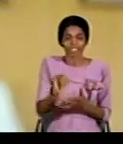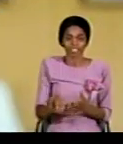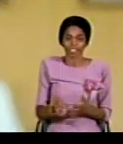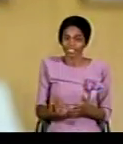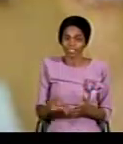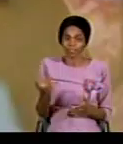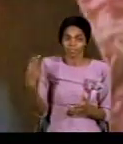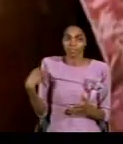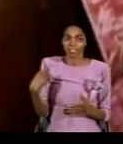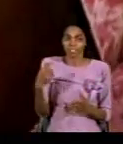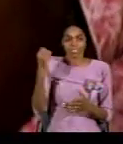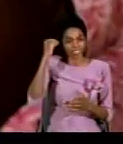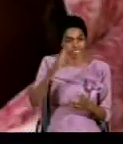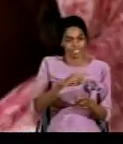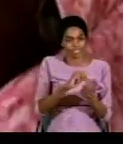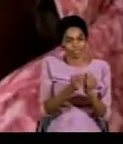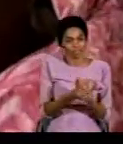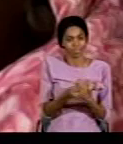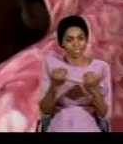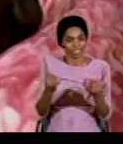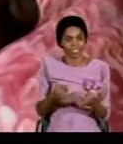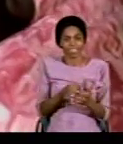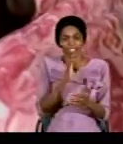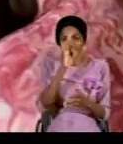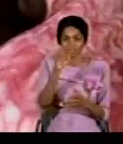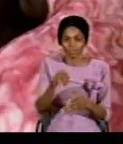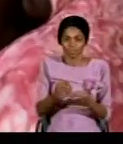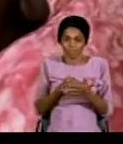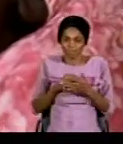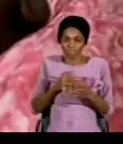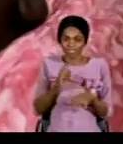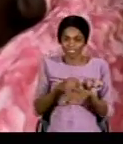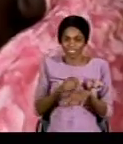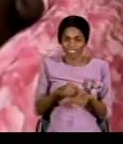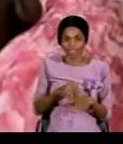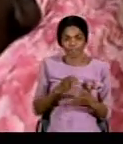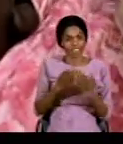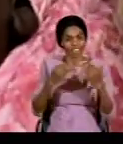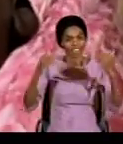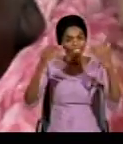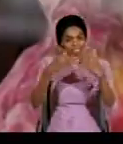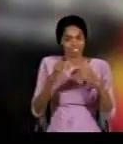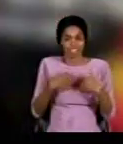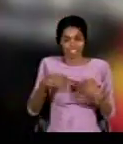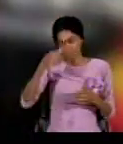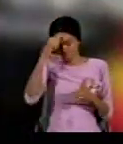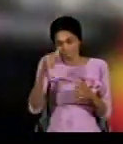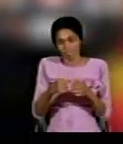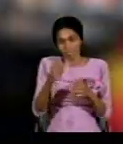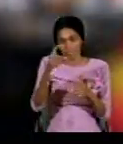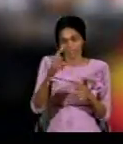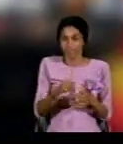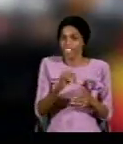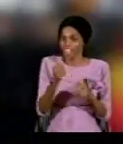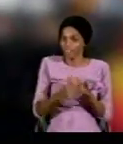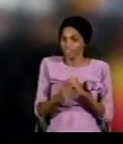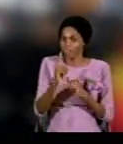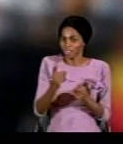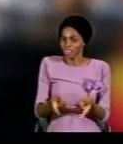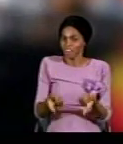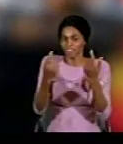it's your turn. Heaven has remembered you. So everybody, come. January 27